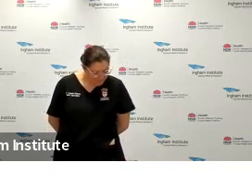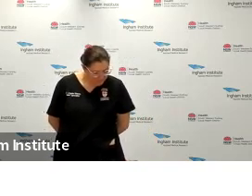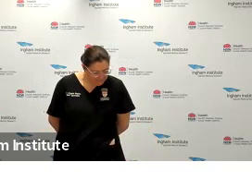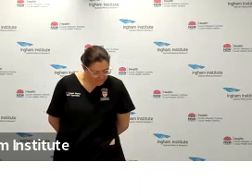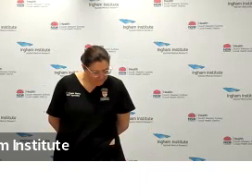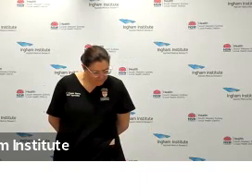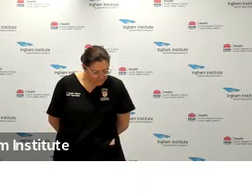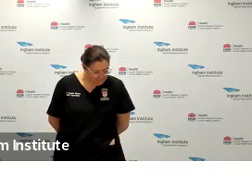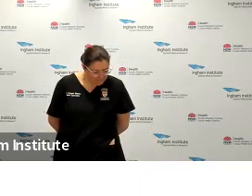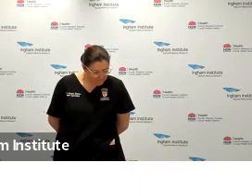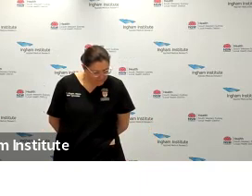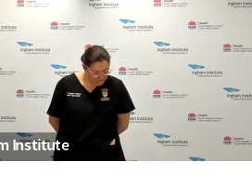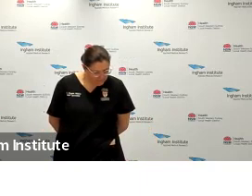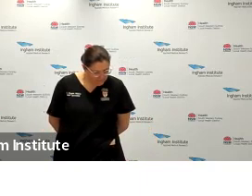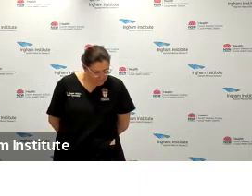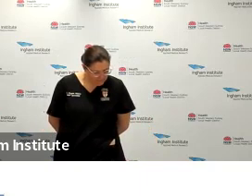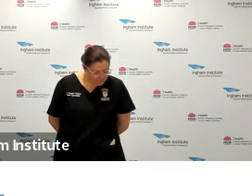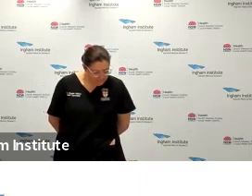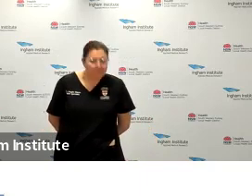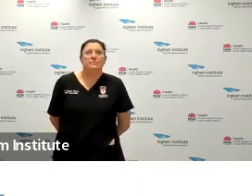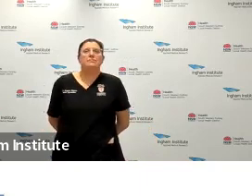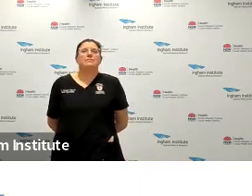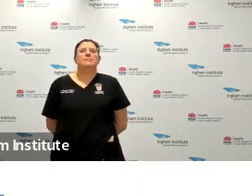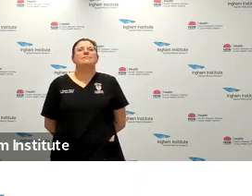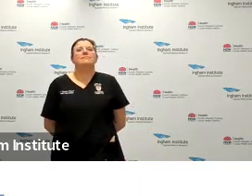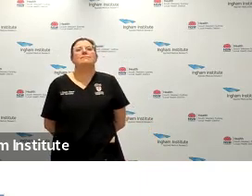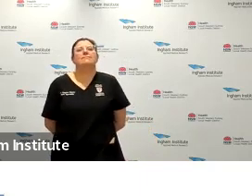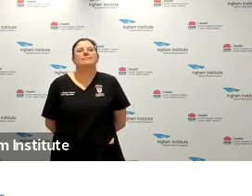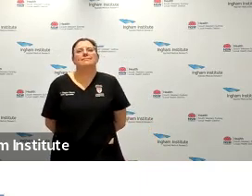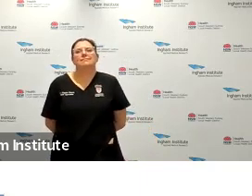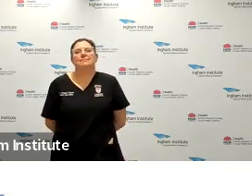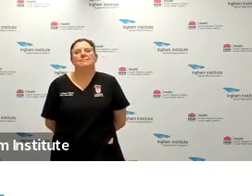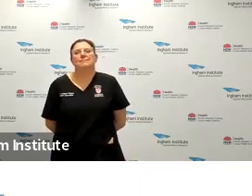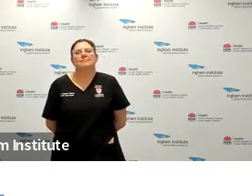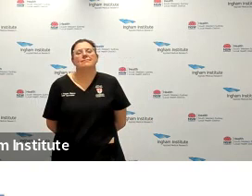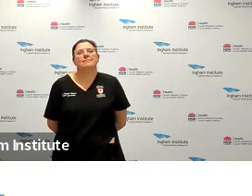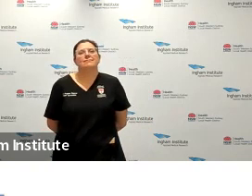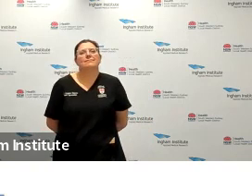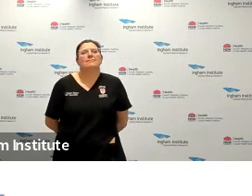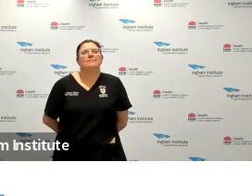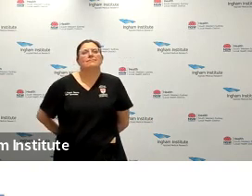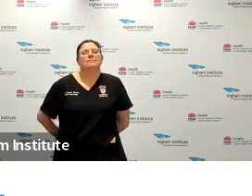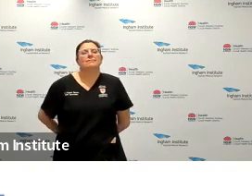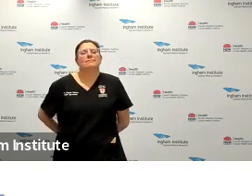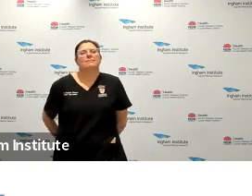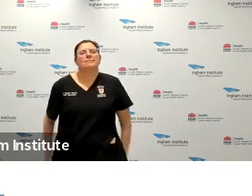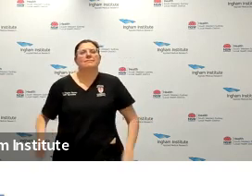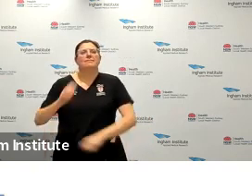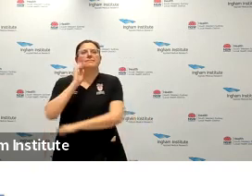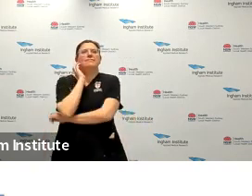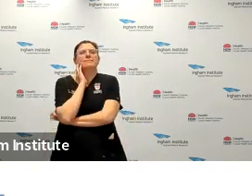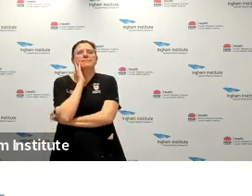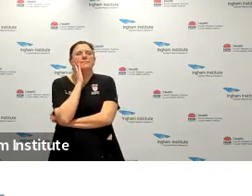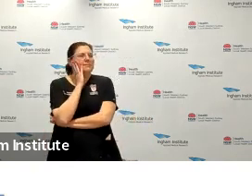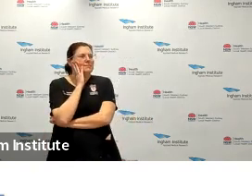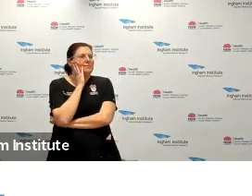non-human primate models, and this is a baboon that we've been studying over the years, and we've been able to show that by reducing the